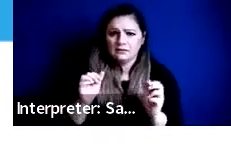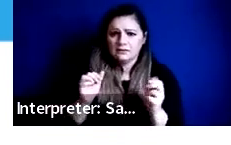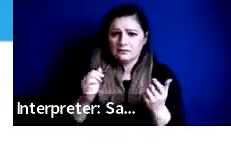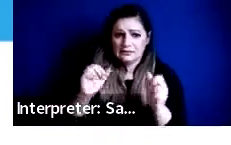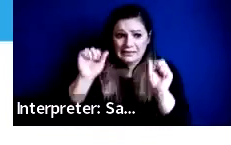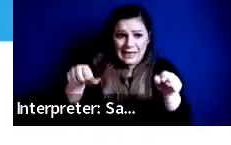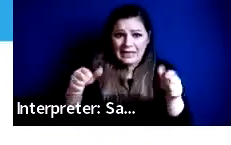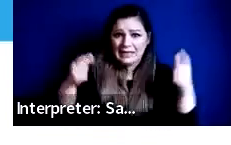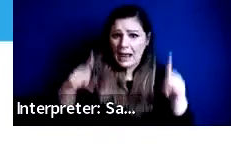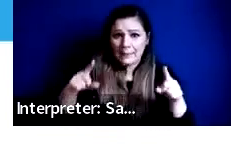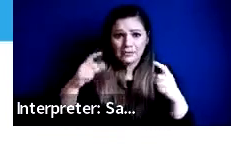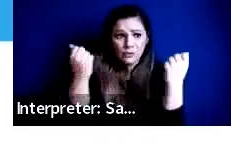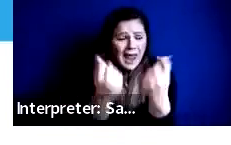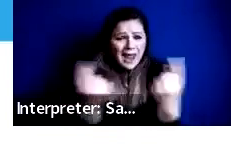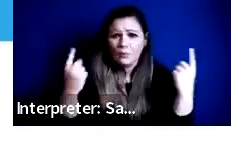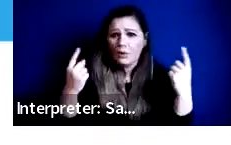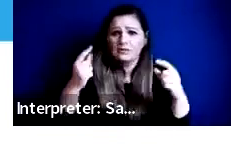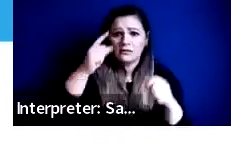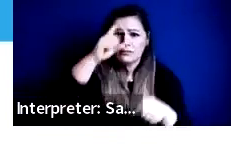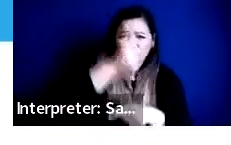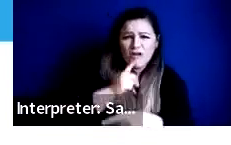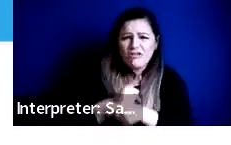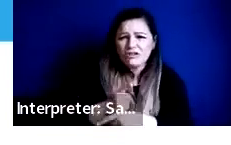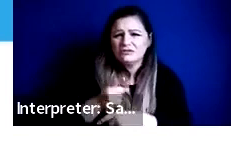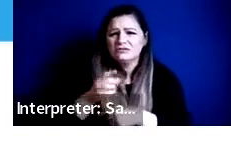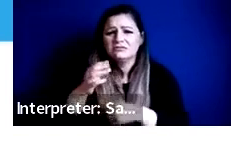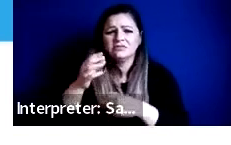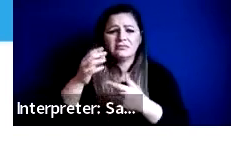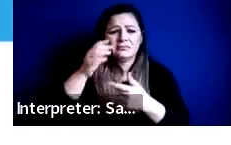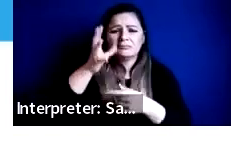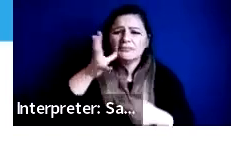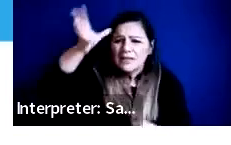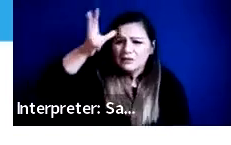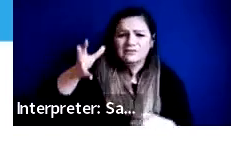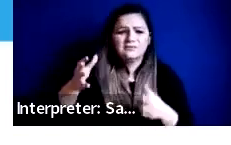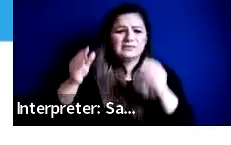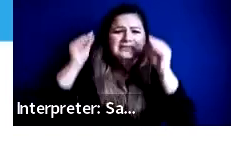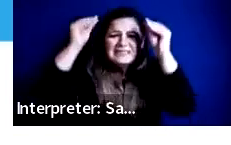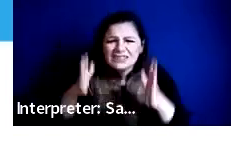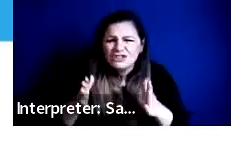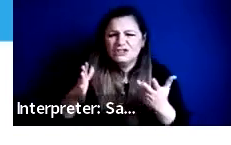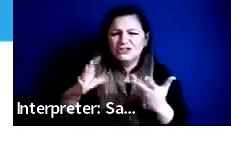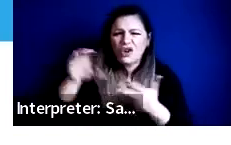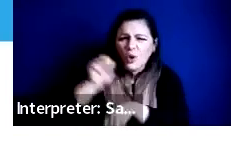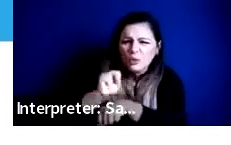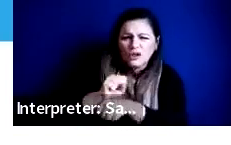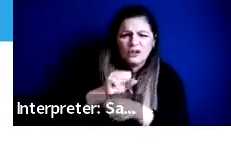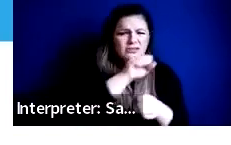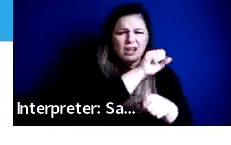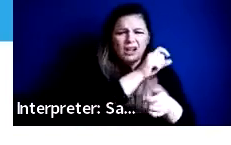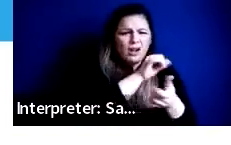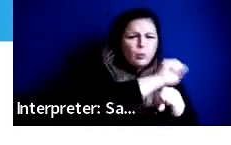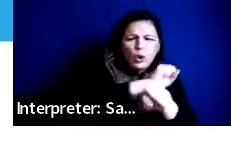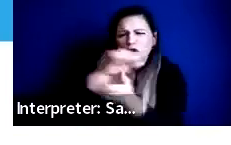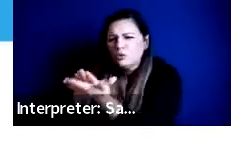be our brothers, our sisters, our parents, our preachers, coworkers, school teachers. You know, getting